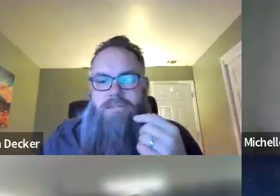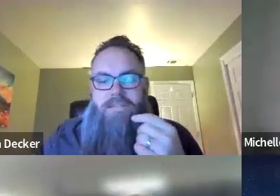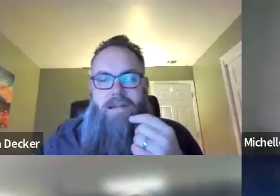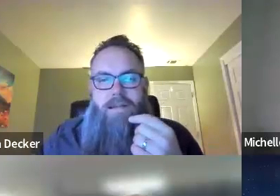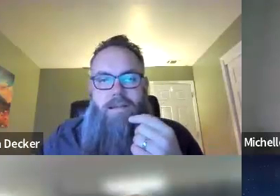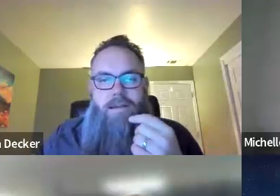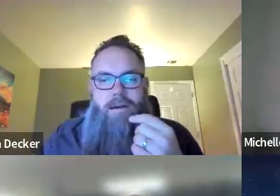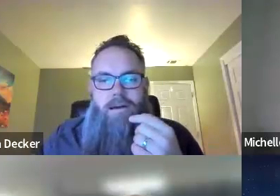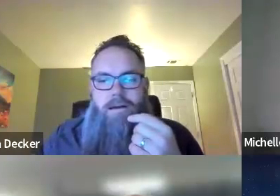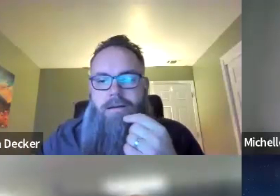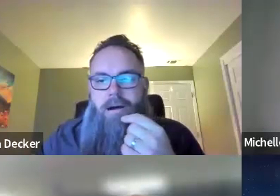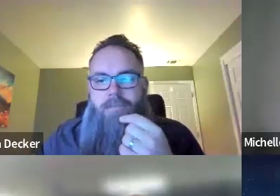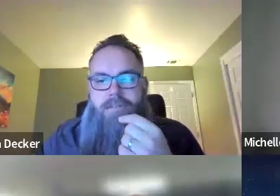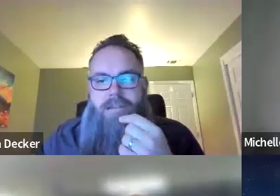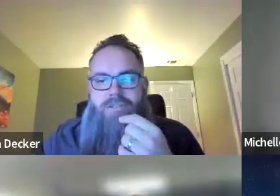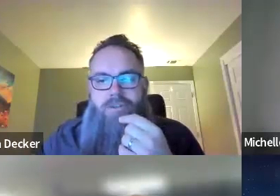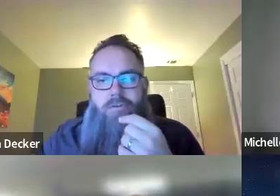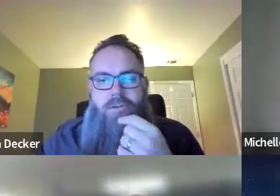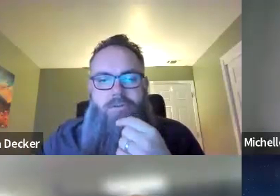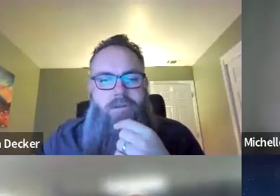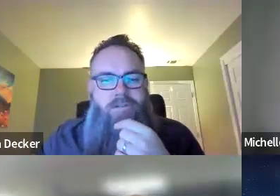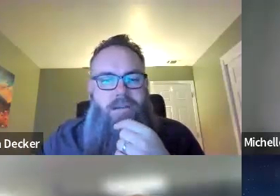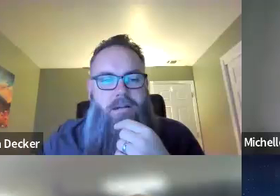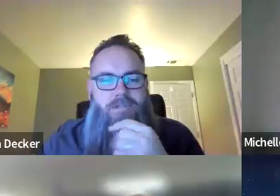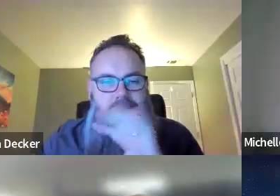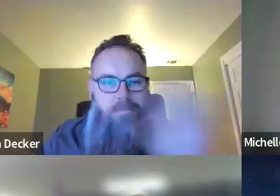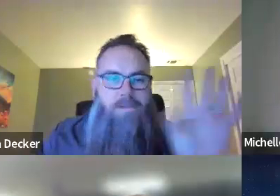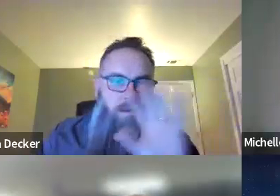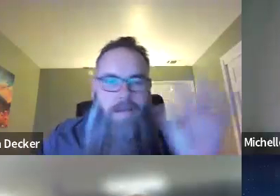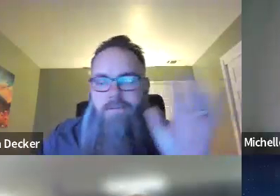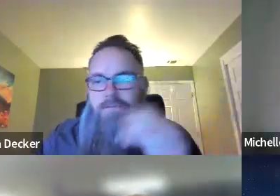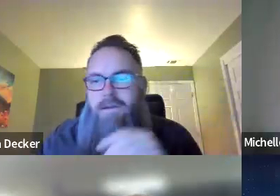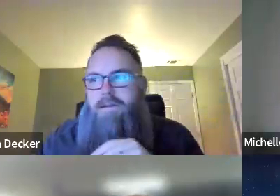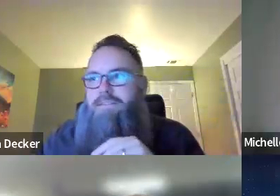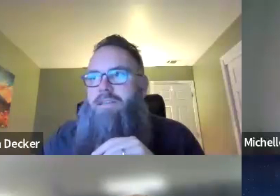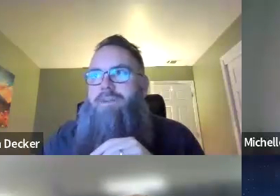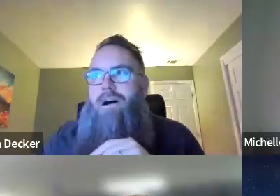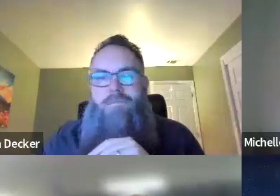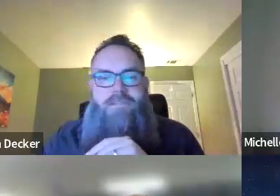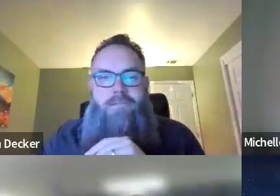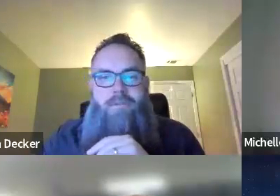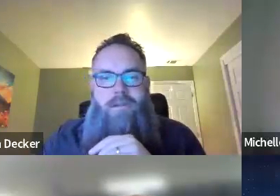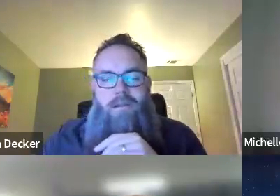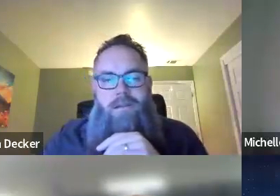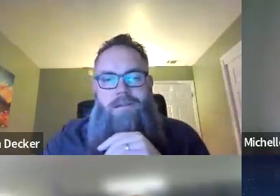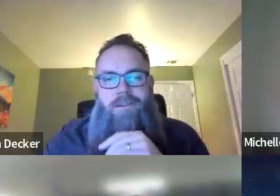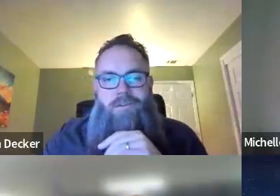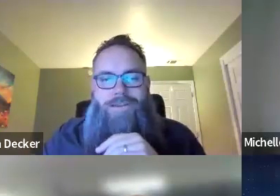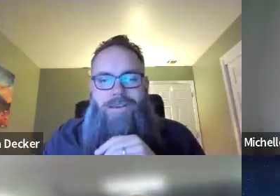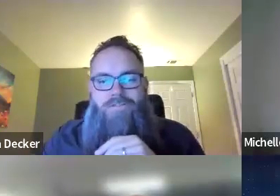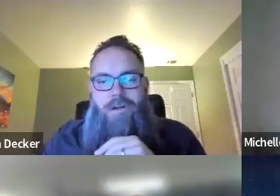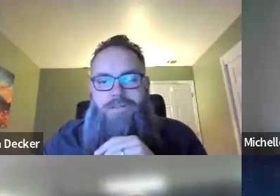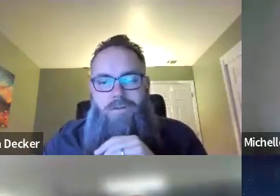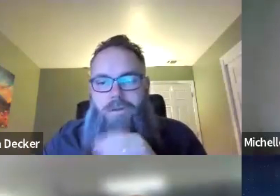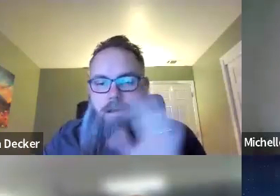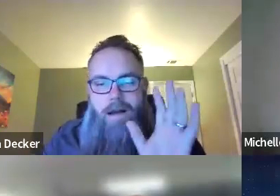another CCLN conference next year, where we do another technology kind of sub conference. Maybe we can get you guys